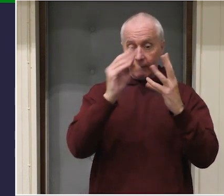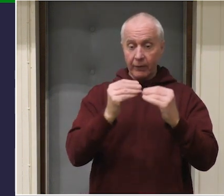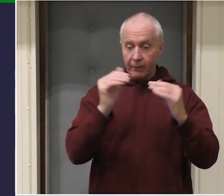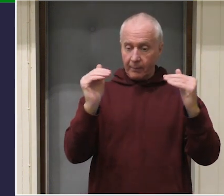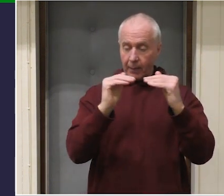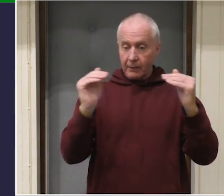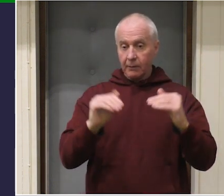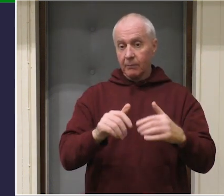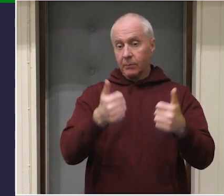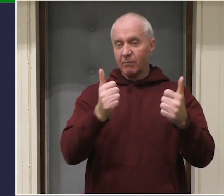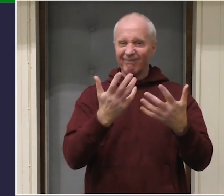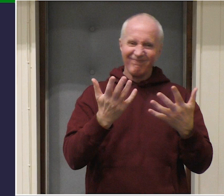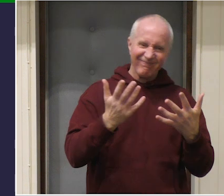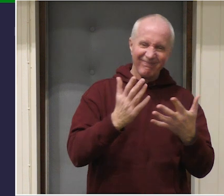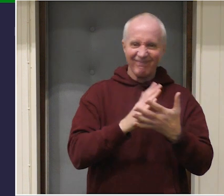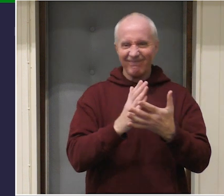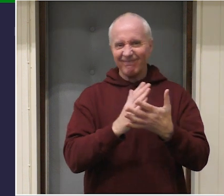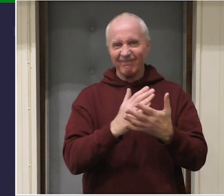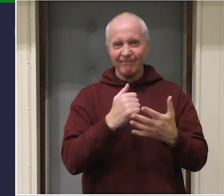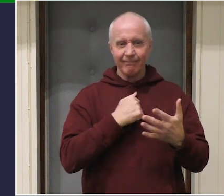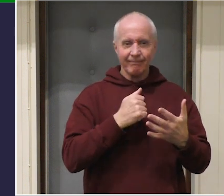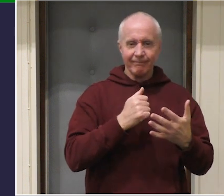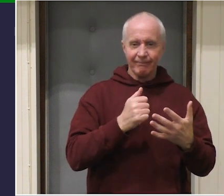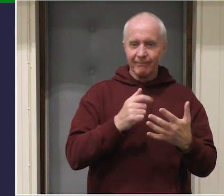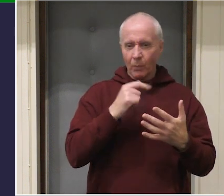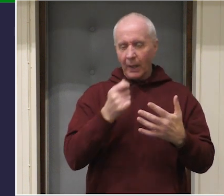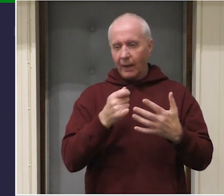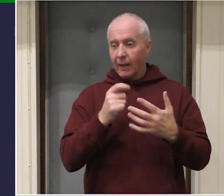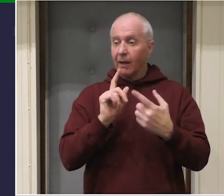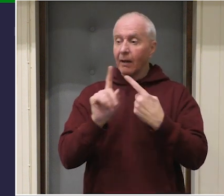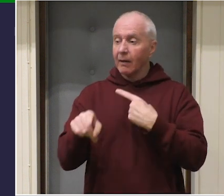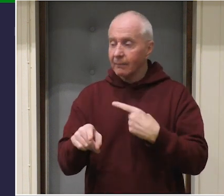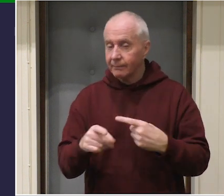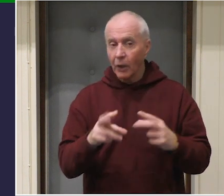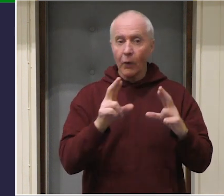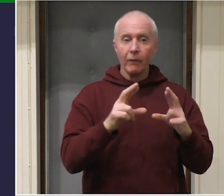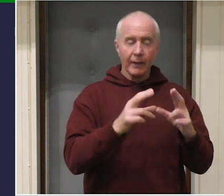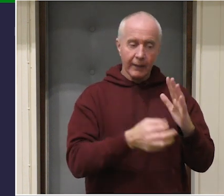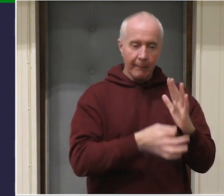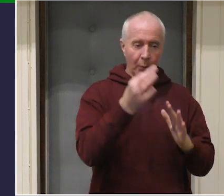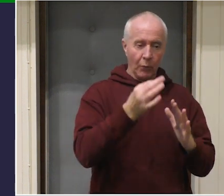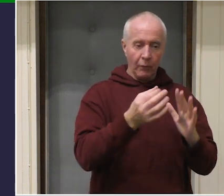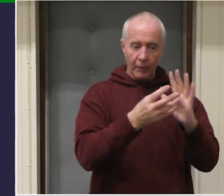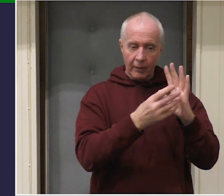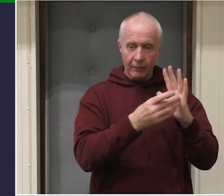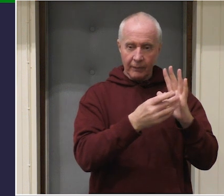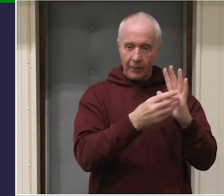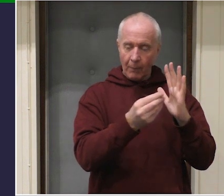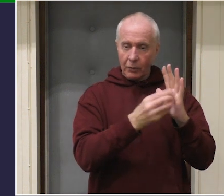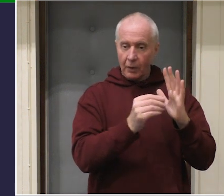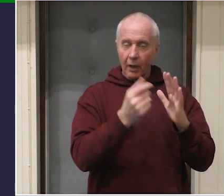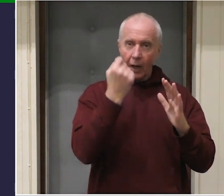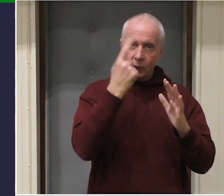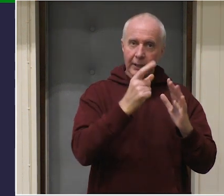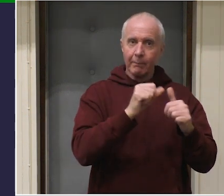say, good. Or they can say, oh, my models don't work. I'll get back to you, and hopefully they'll improve their models, we'll understand stars better, they'll come